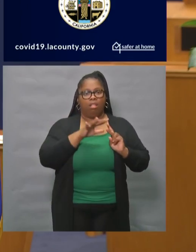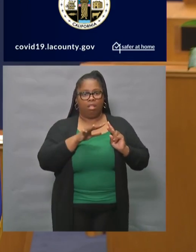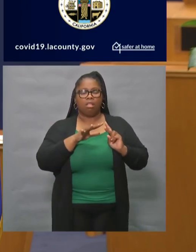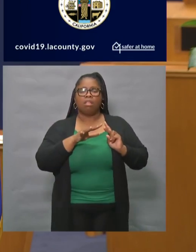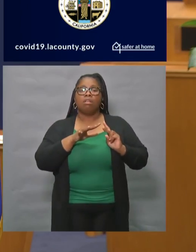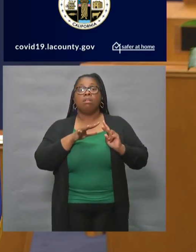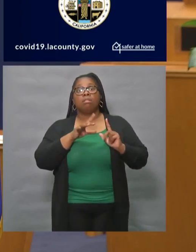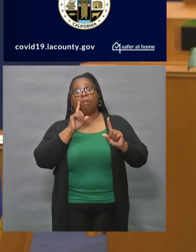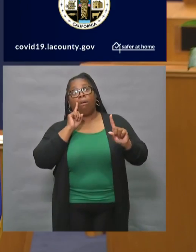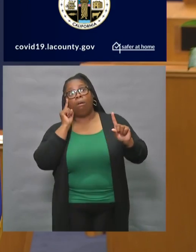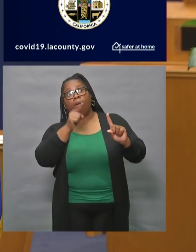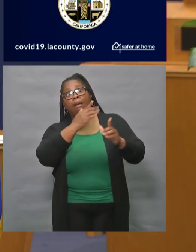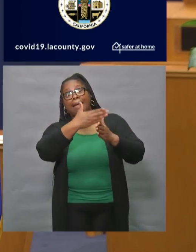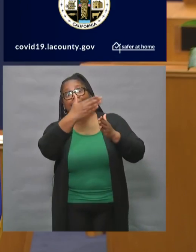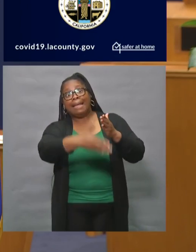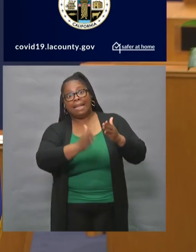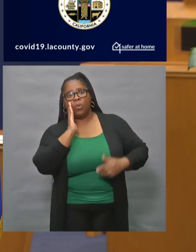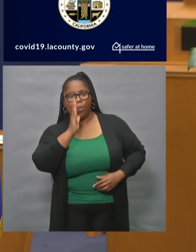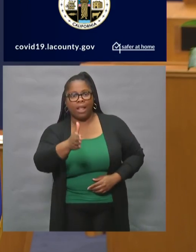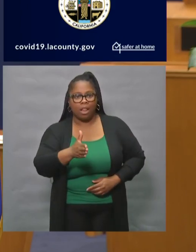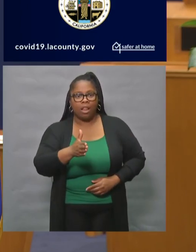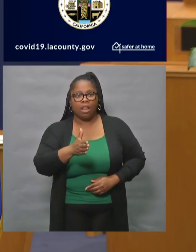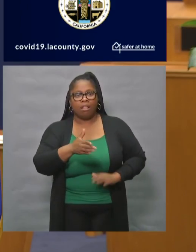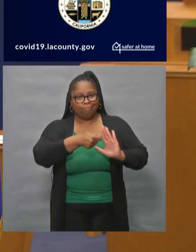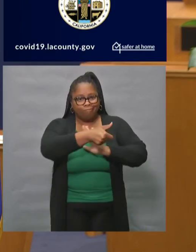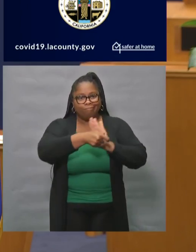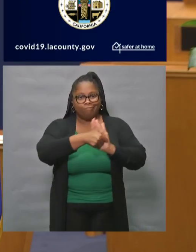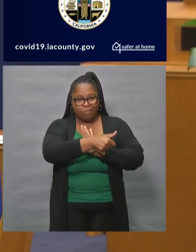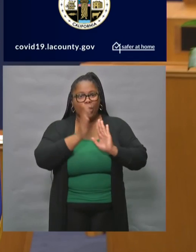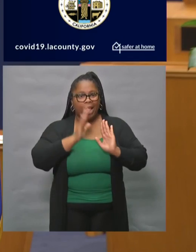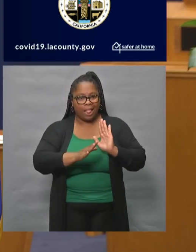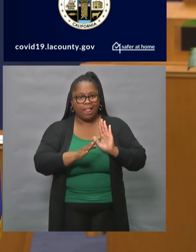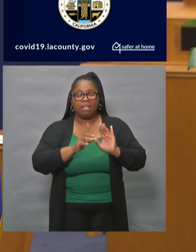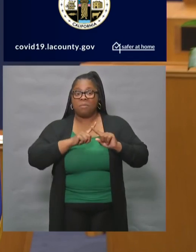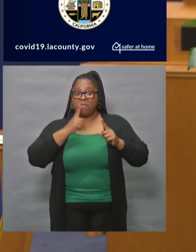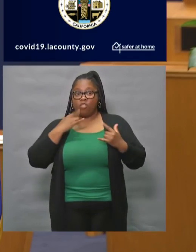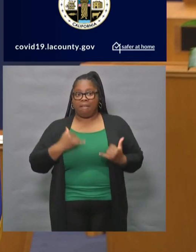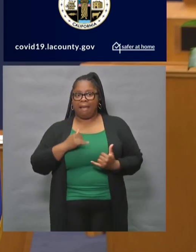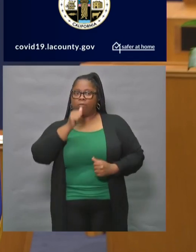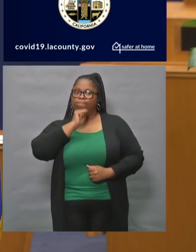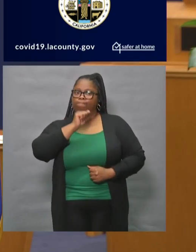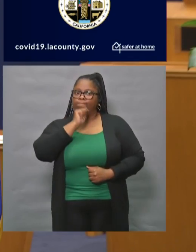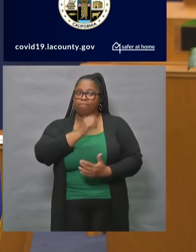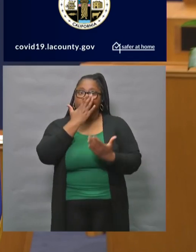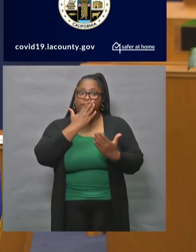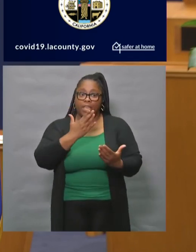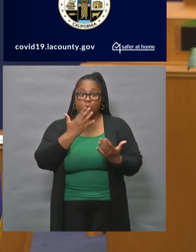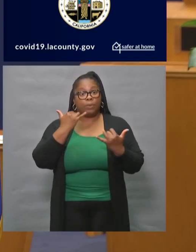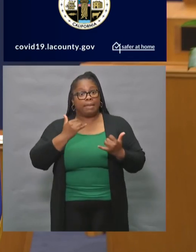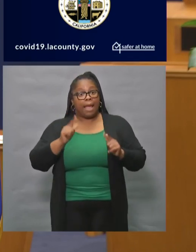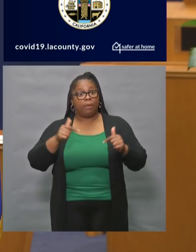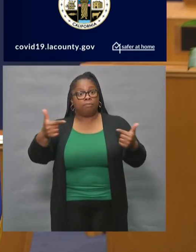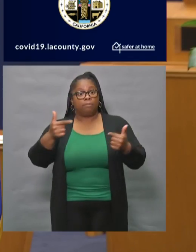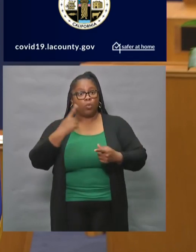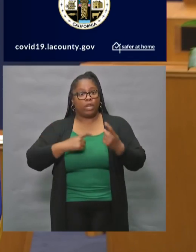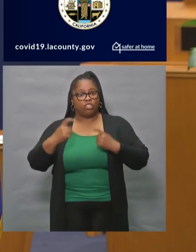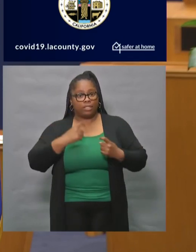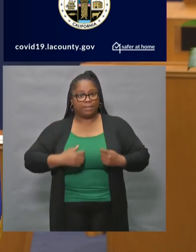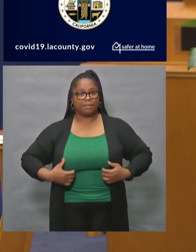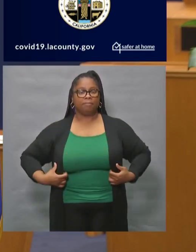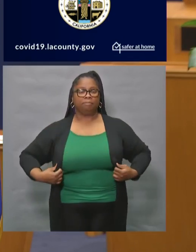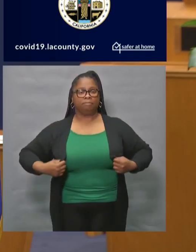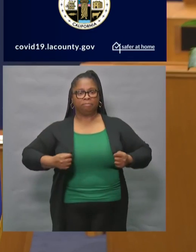and until then, thanks for your perseverance in these difficult times. With that, we'll turn it over to questions. Thank you.